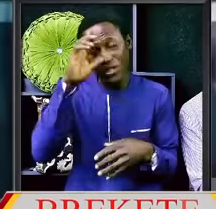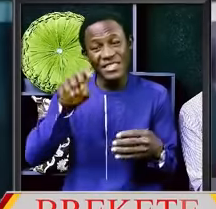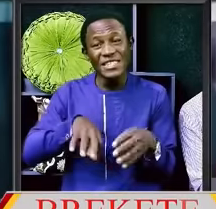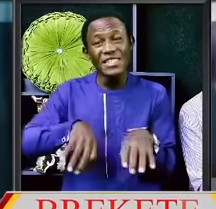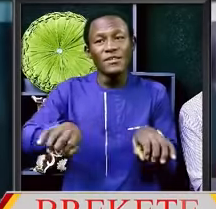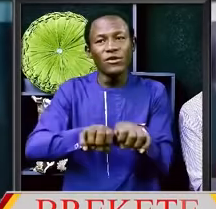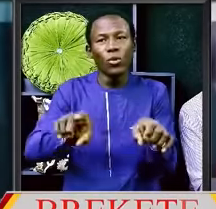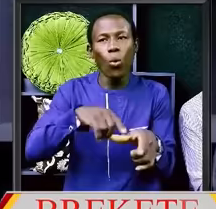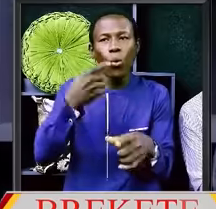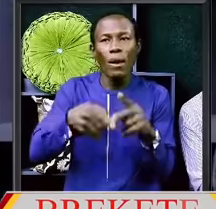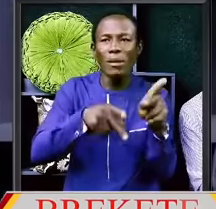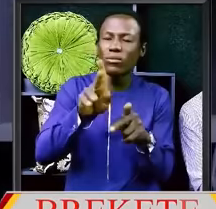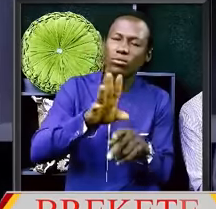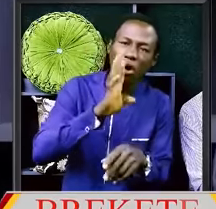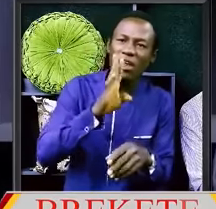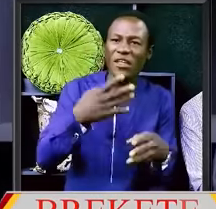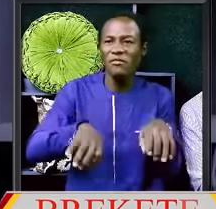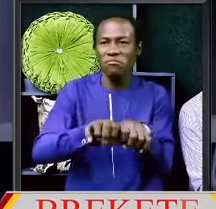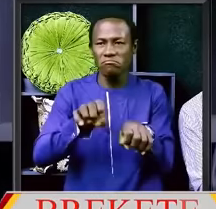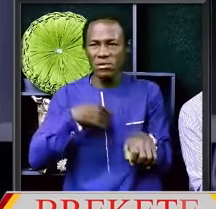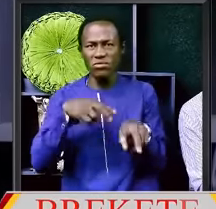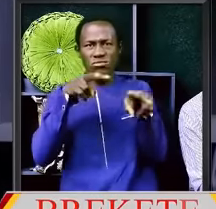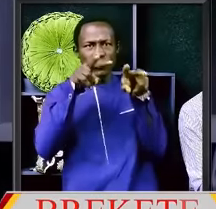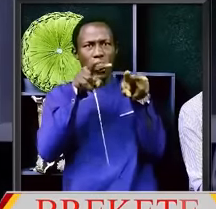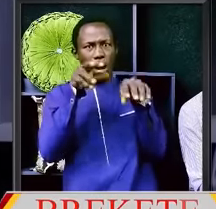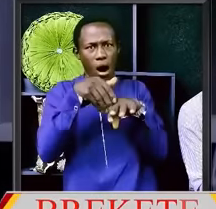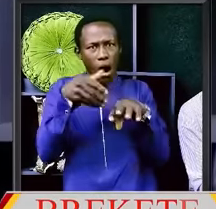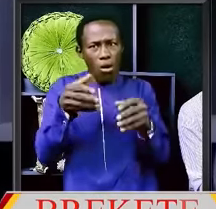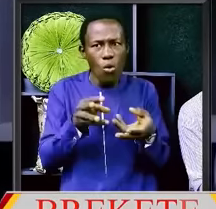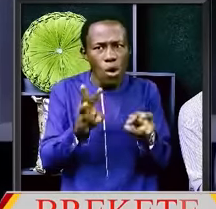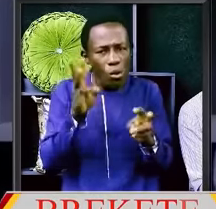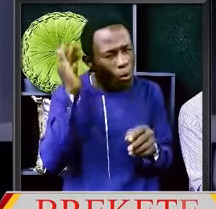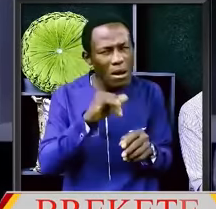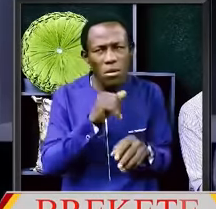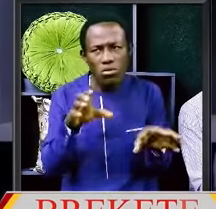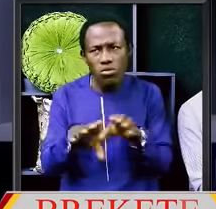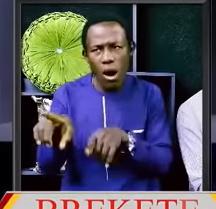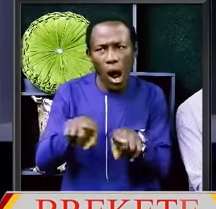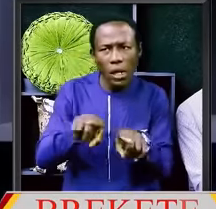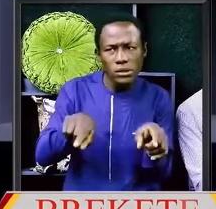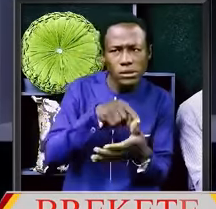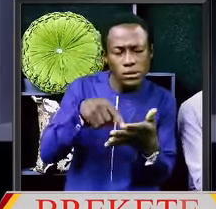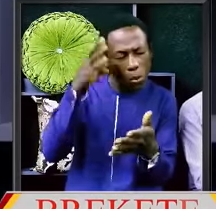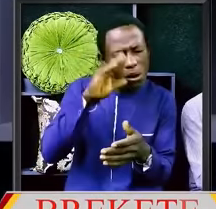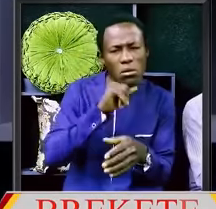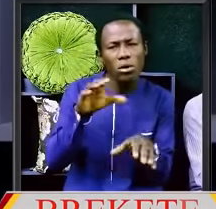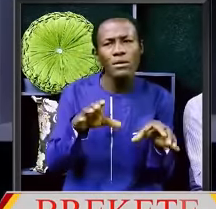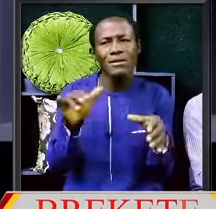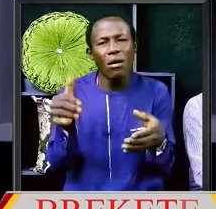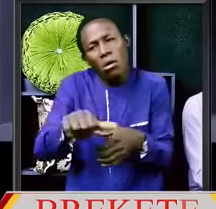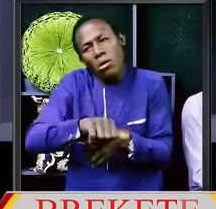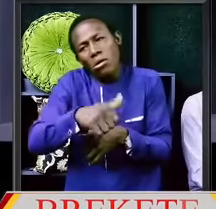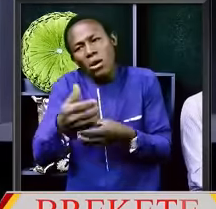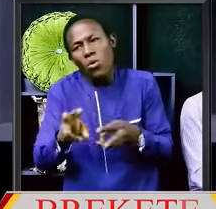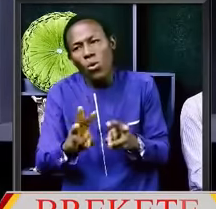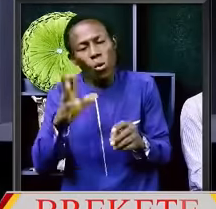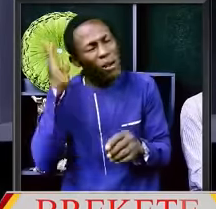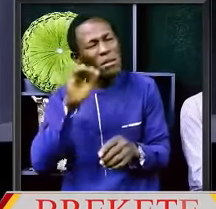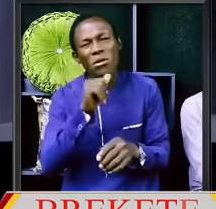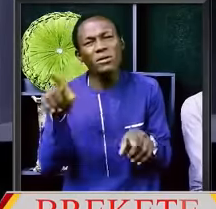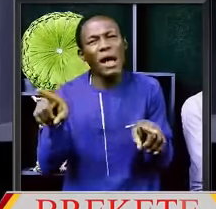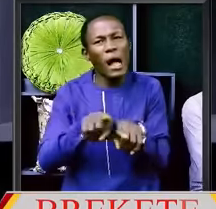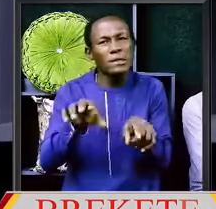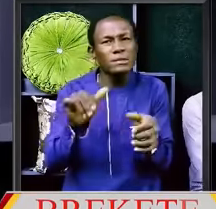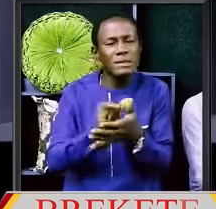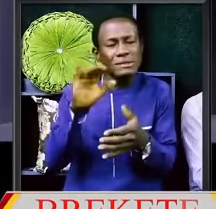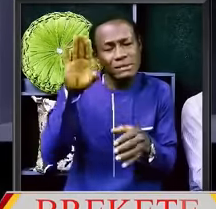when people, they talk that one, even me, say, if I can't look him that way, say, why you no do like this? Why you no do the other one? Why you be saying like